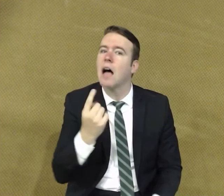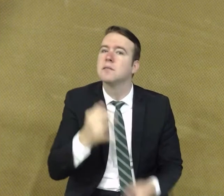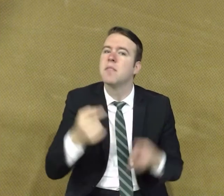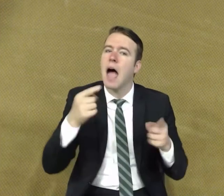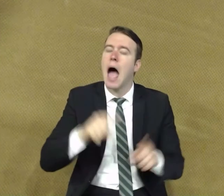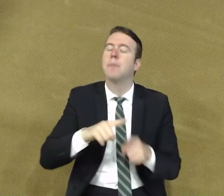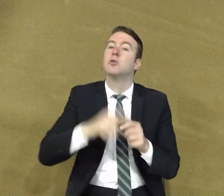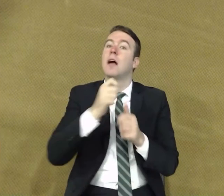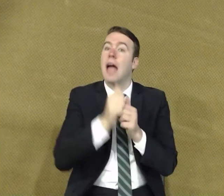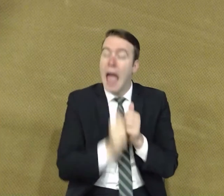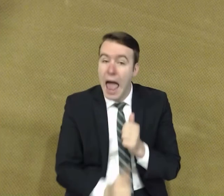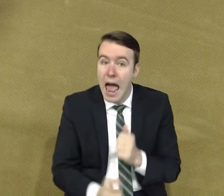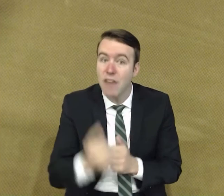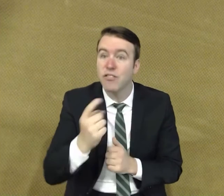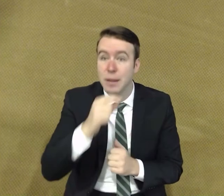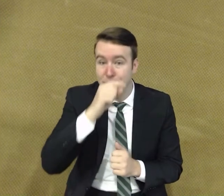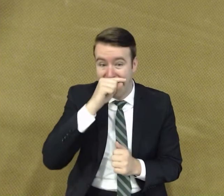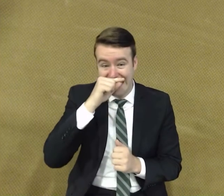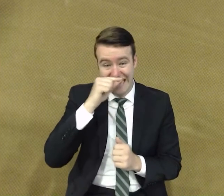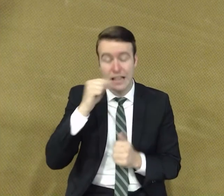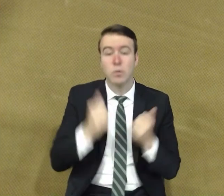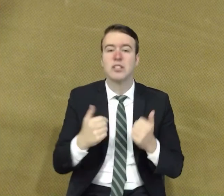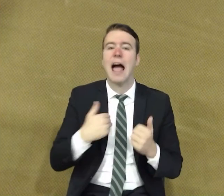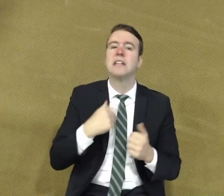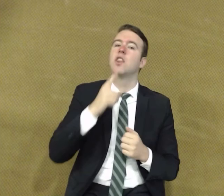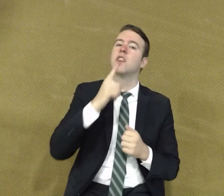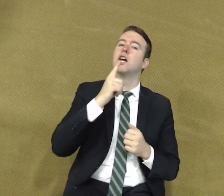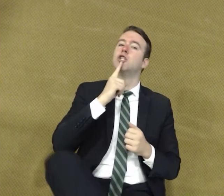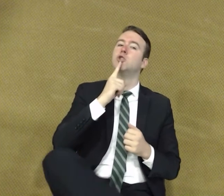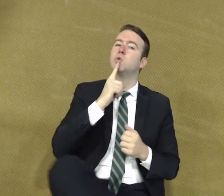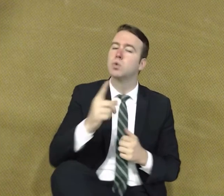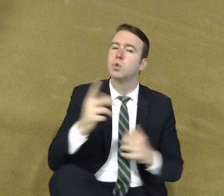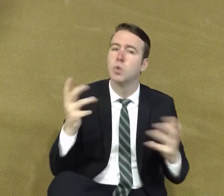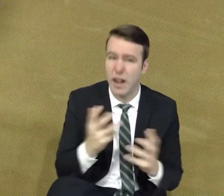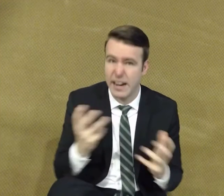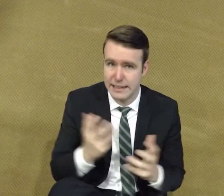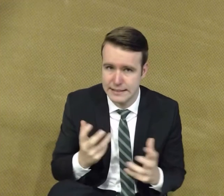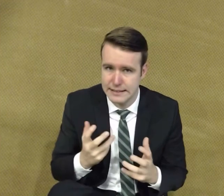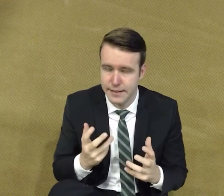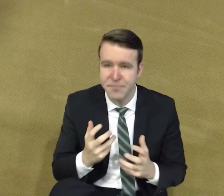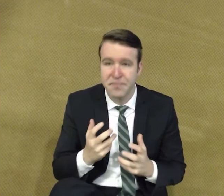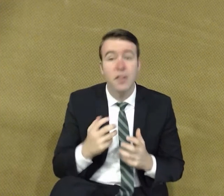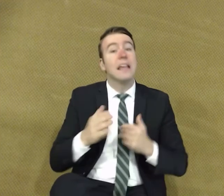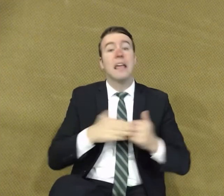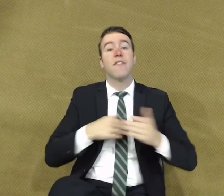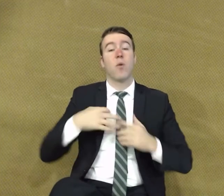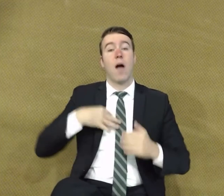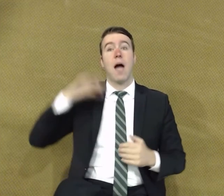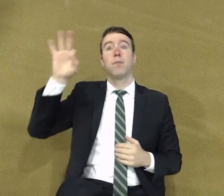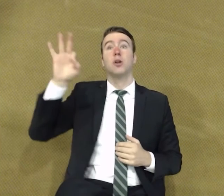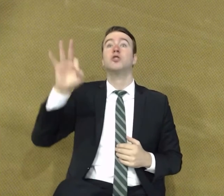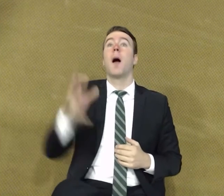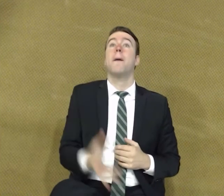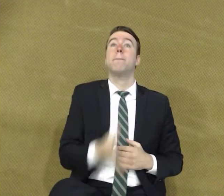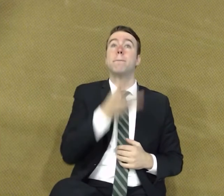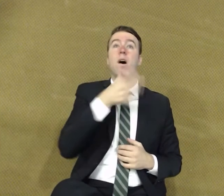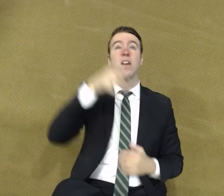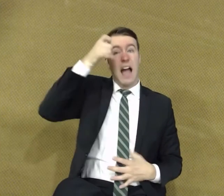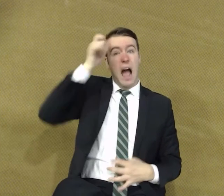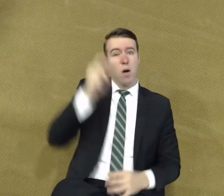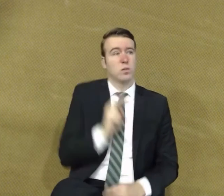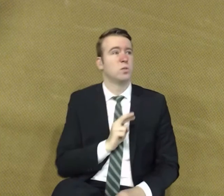to everybody that has true greatness. So even though I'm preaching about mother